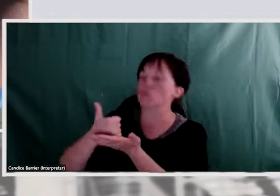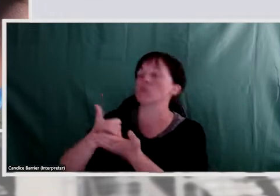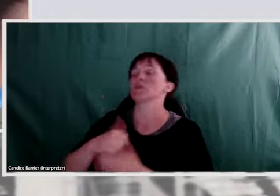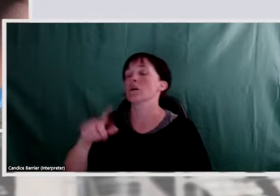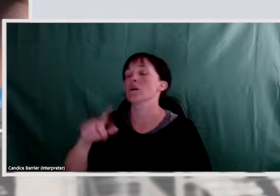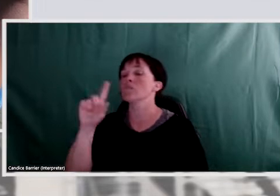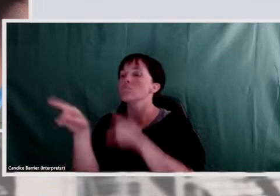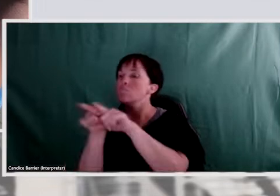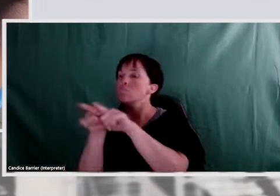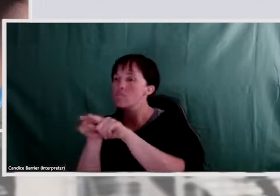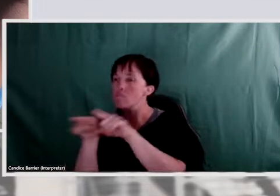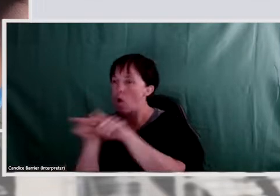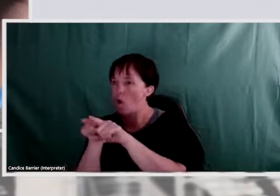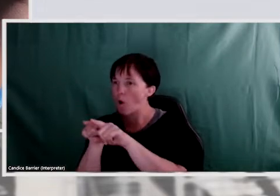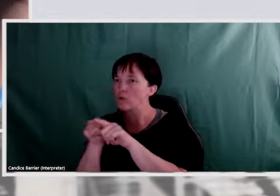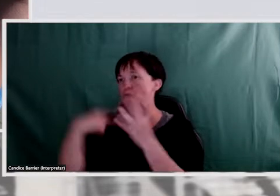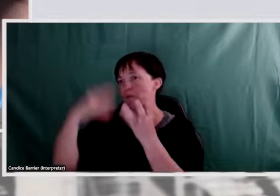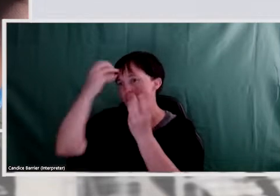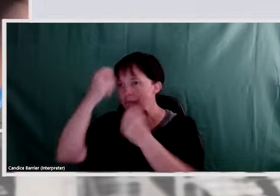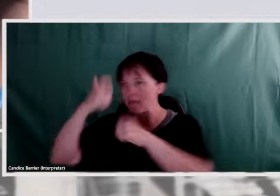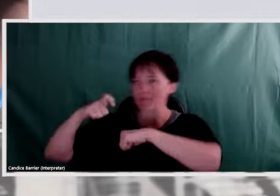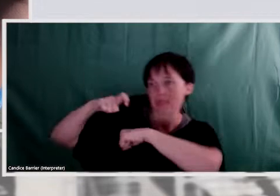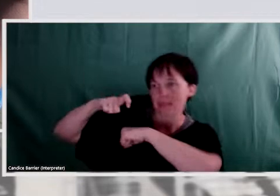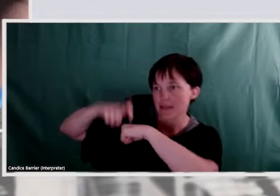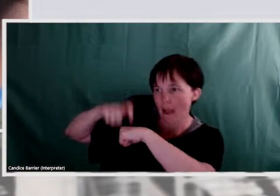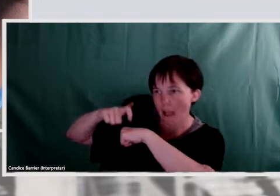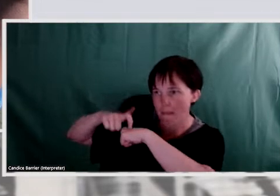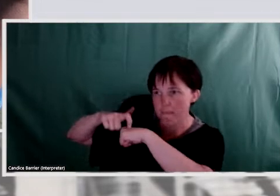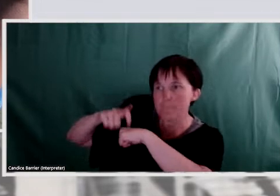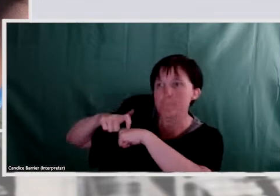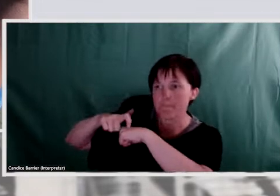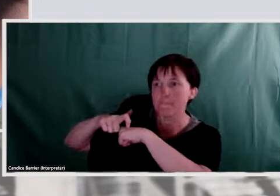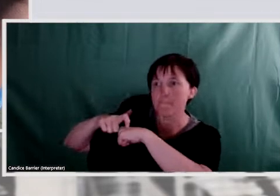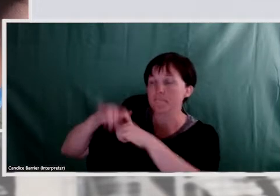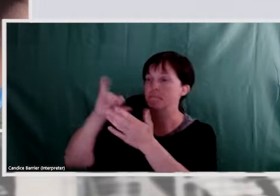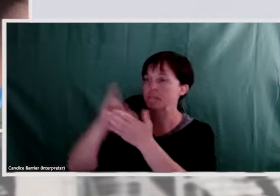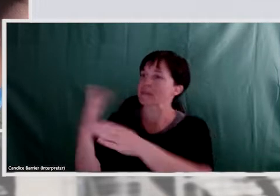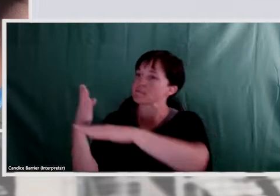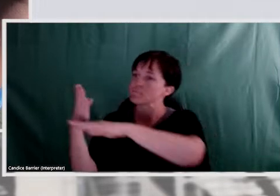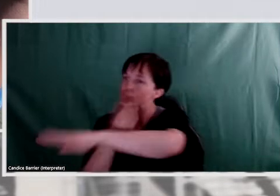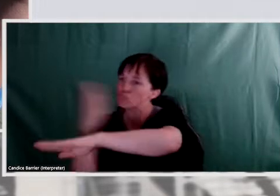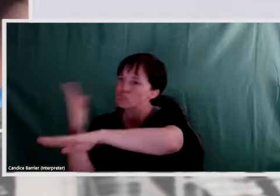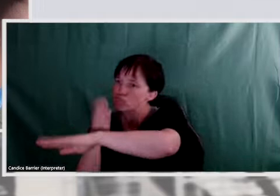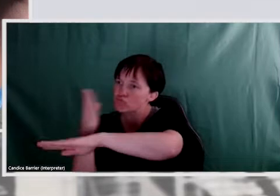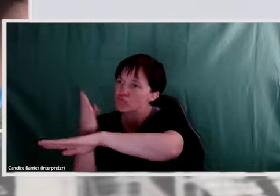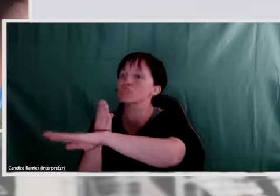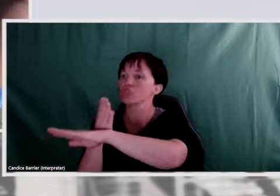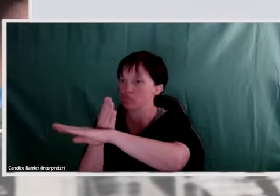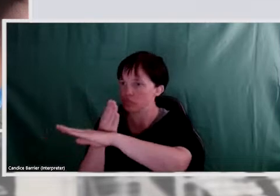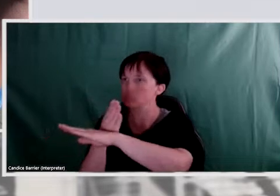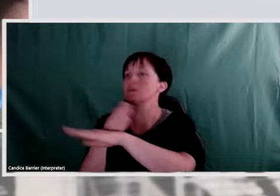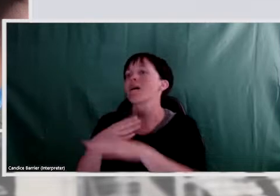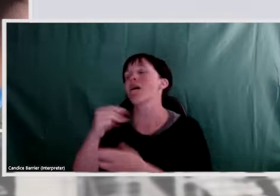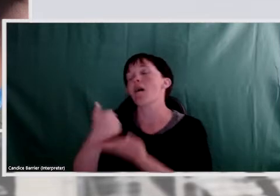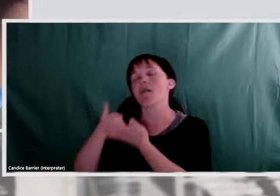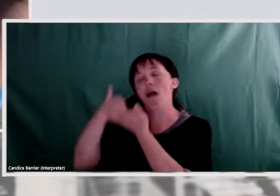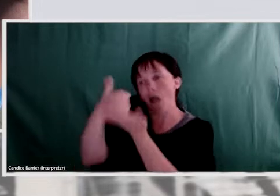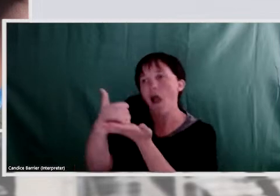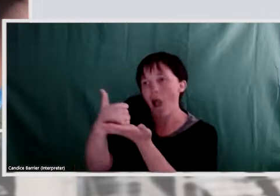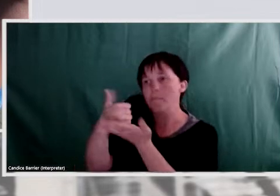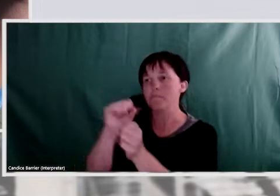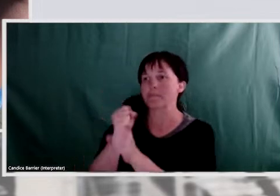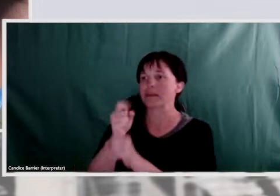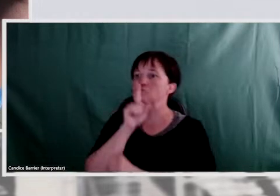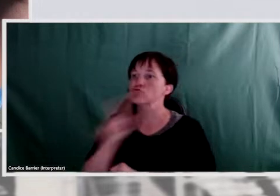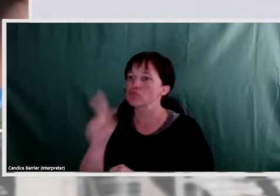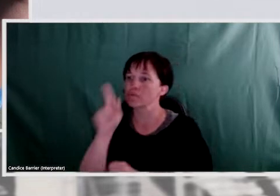also thinking about that time and that it is also enriching, and it is something that is helping in making sure that young people